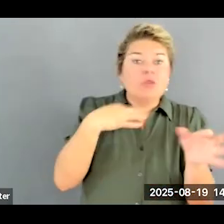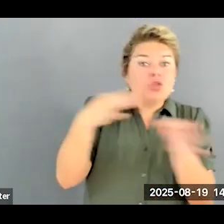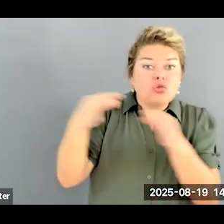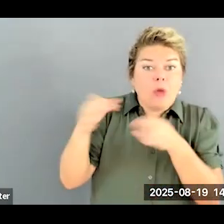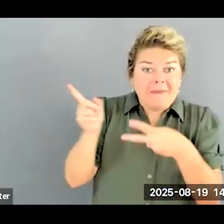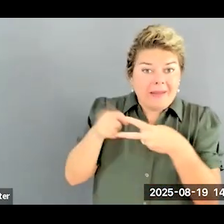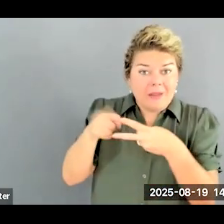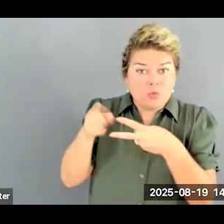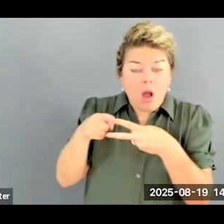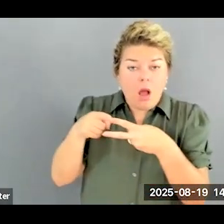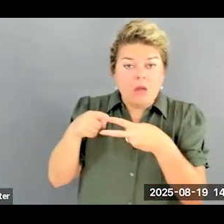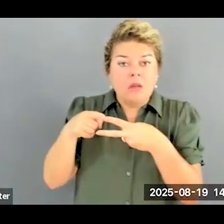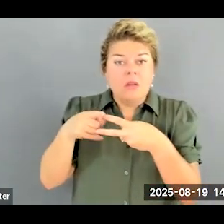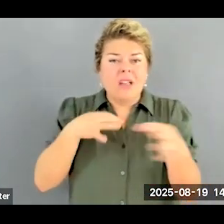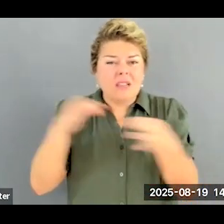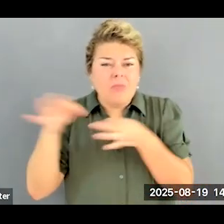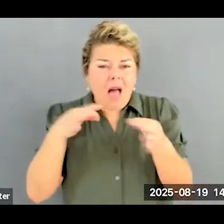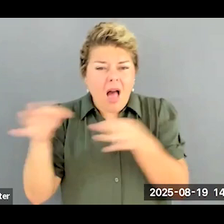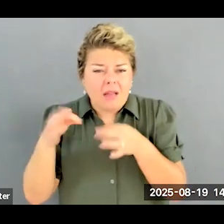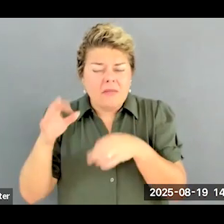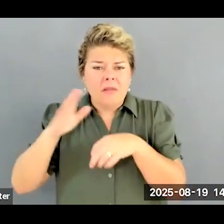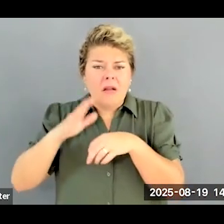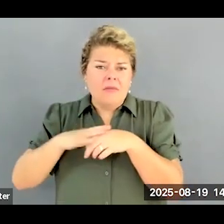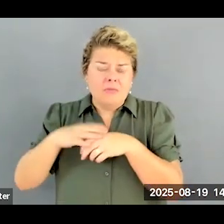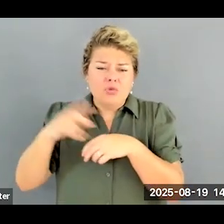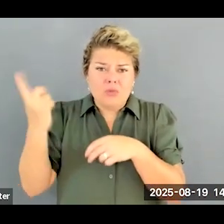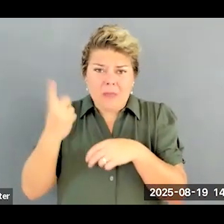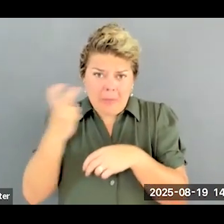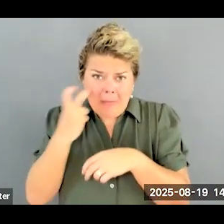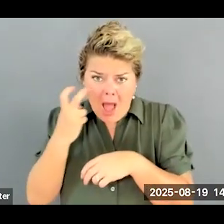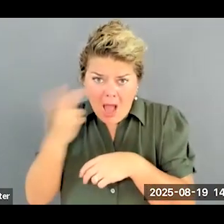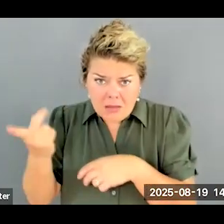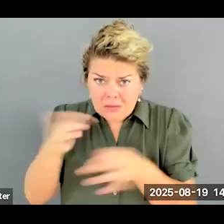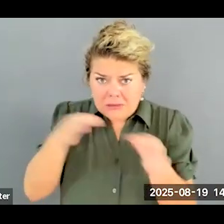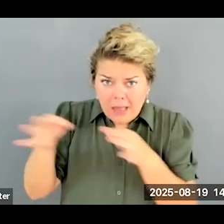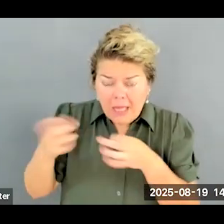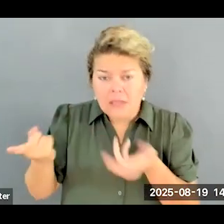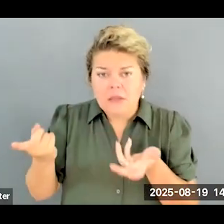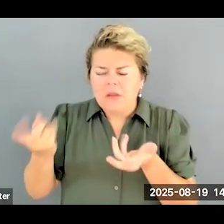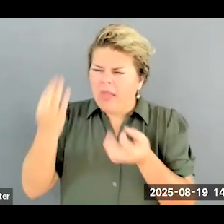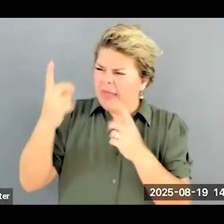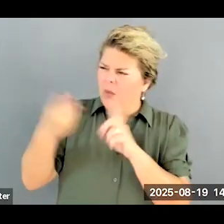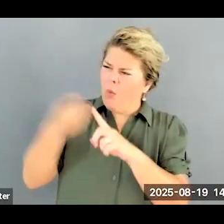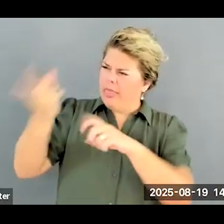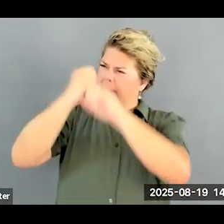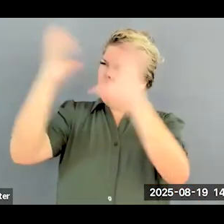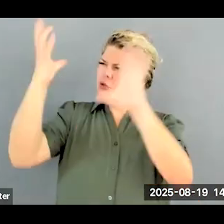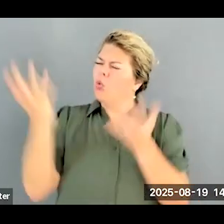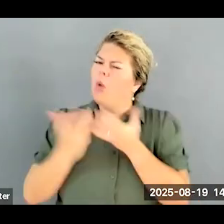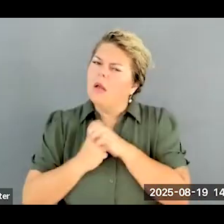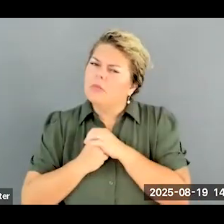first example, Lake Michigan, over the phone to somebody, we want to consider what they might be